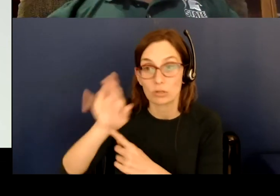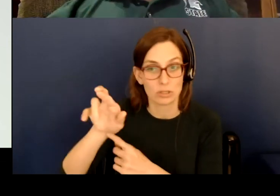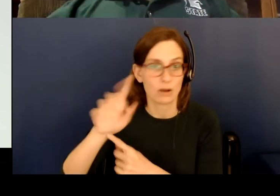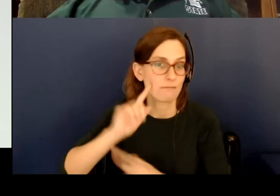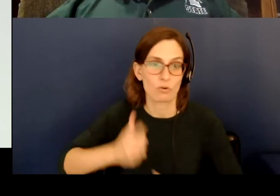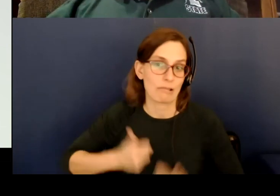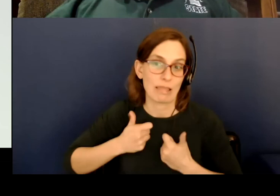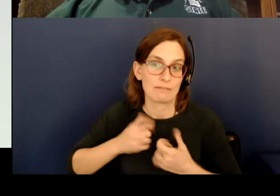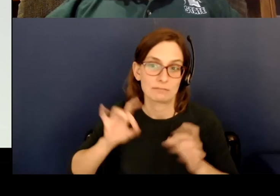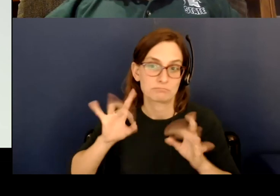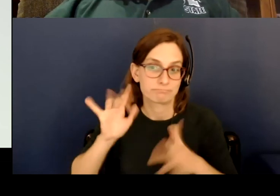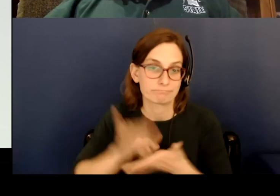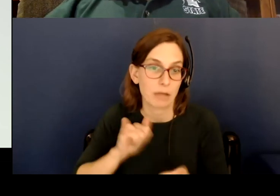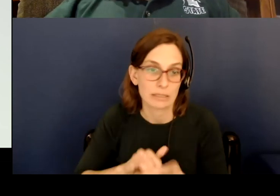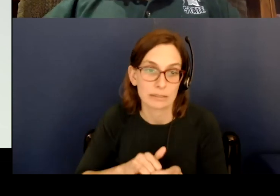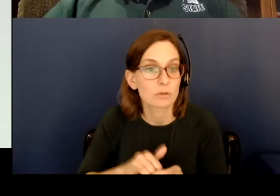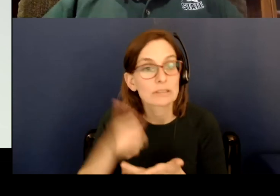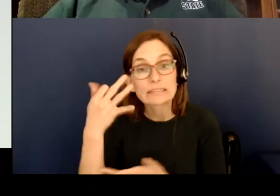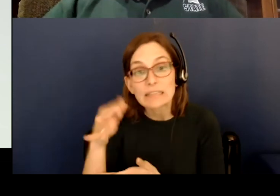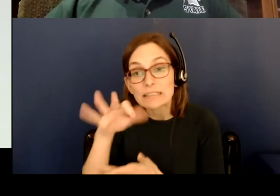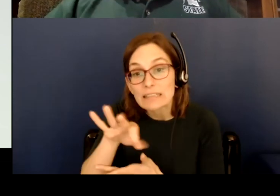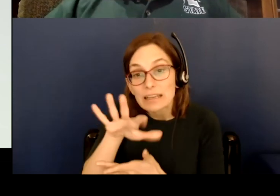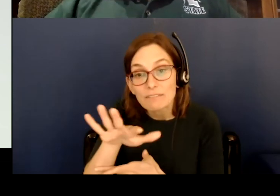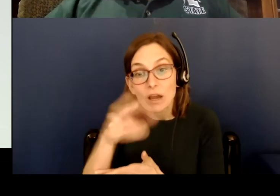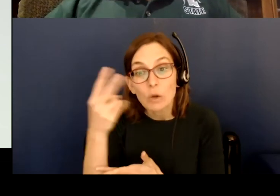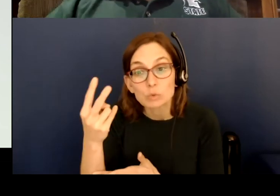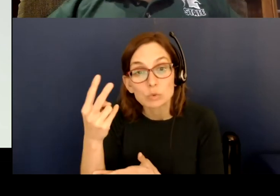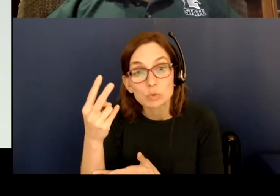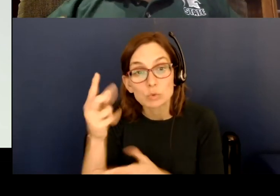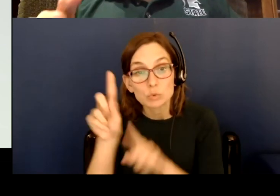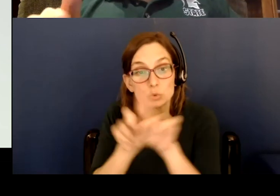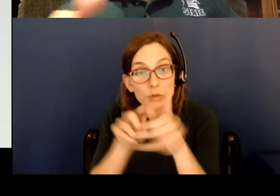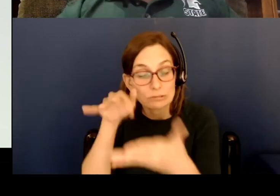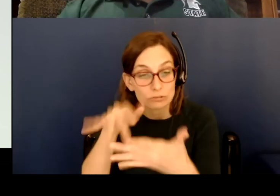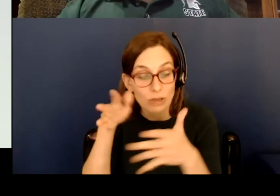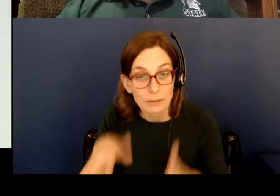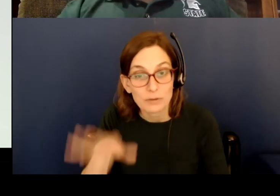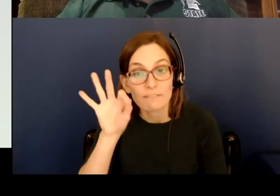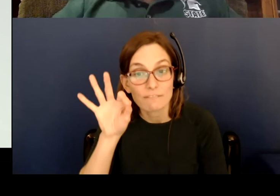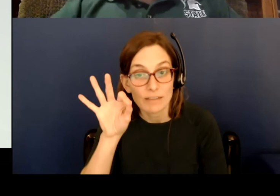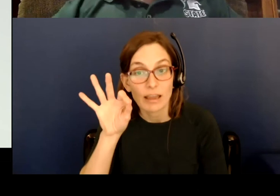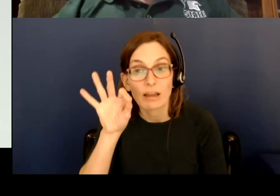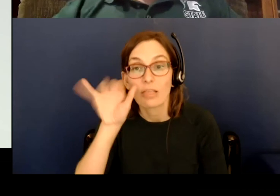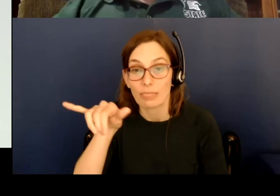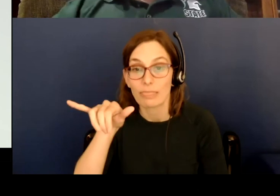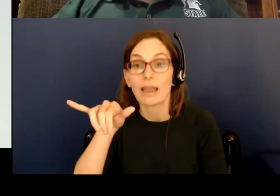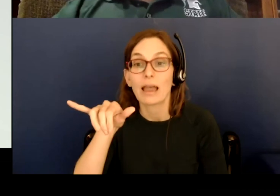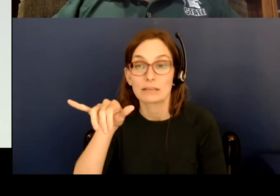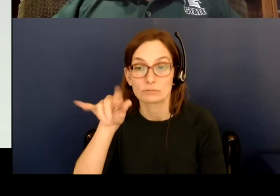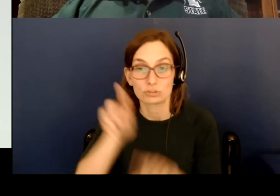disaster. But in 1995, 2 astronomers found a planet orbiting that star that I circled, 51